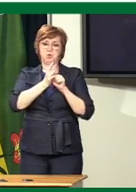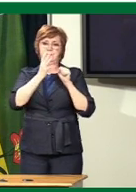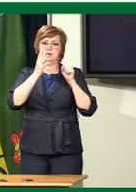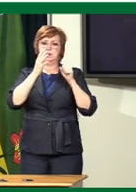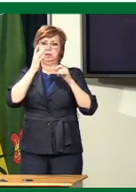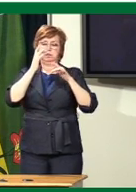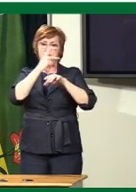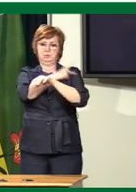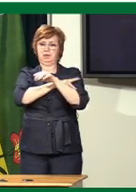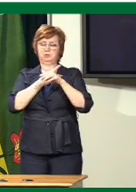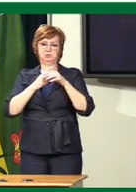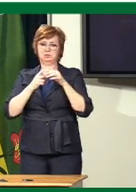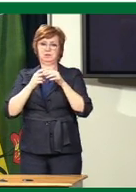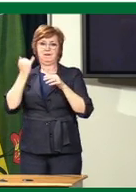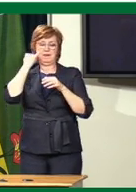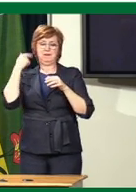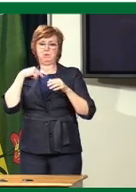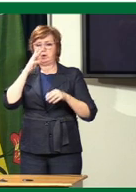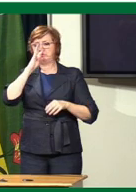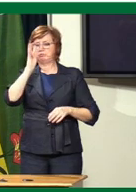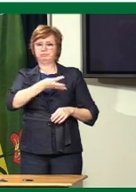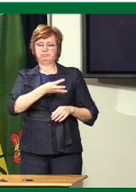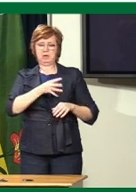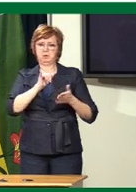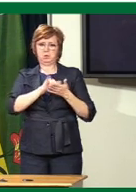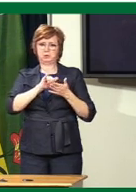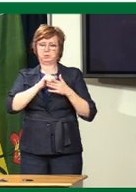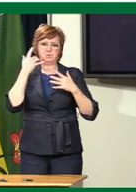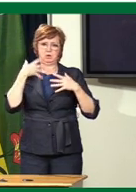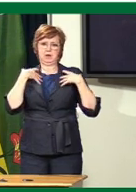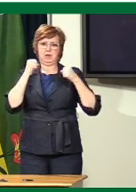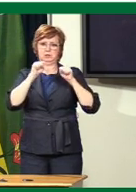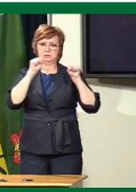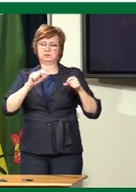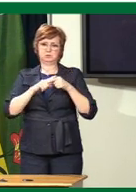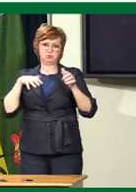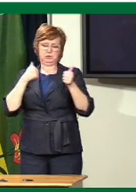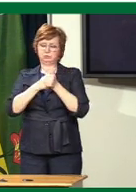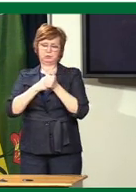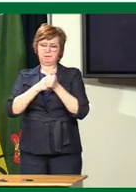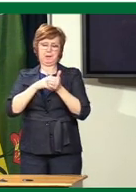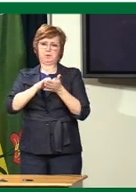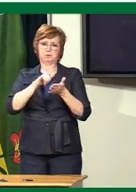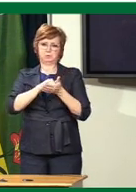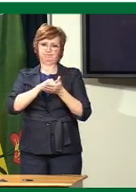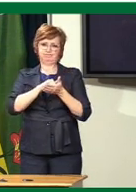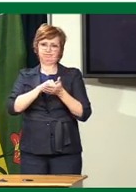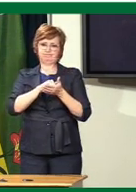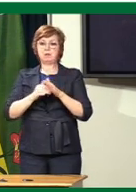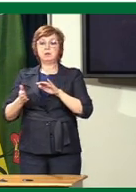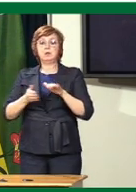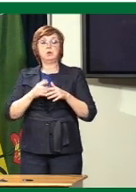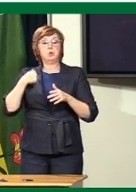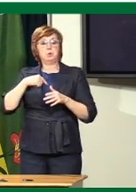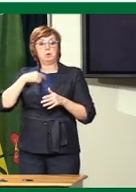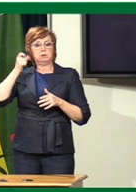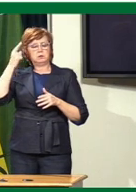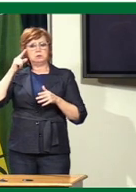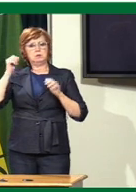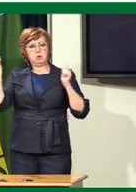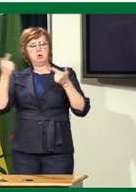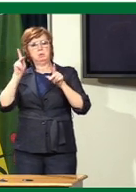that editorial and the warning. While we do have checks in place, they need to be abided by, and we need Saskatchewan residents to do everything they can to help us